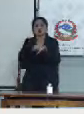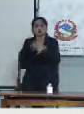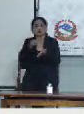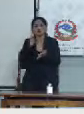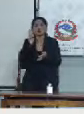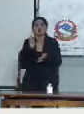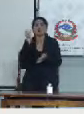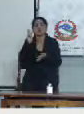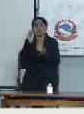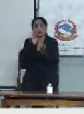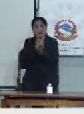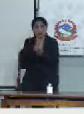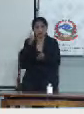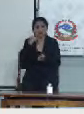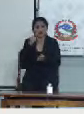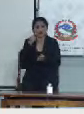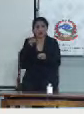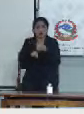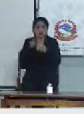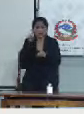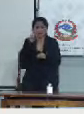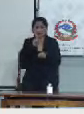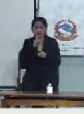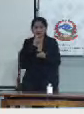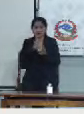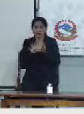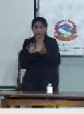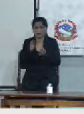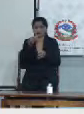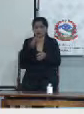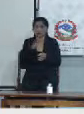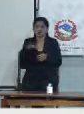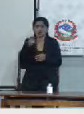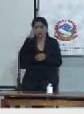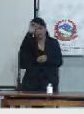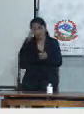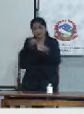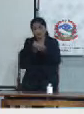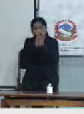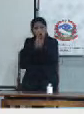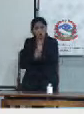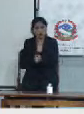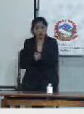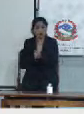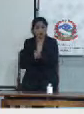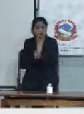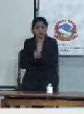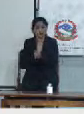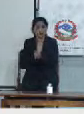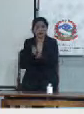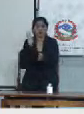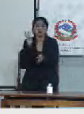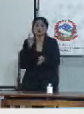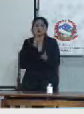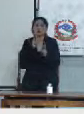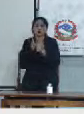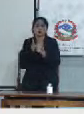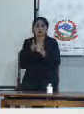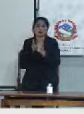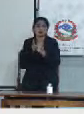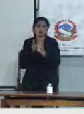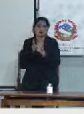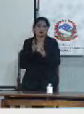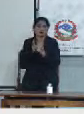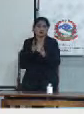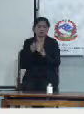to request. And the fourth thing is Dish Home, Net TV, and that kind of cable TV through the cable TV operators. So we have